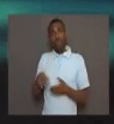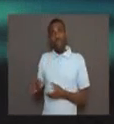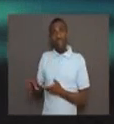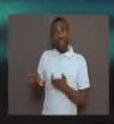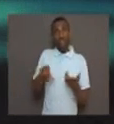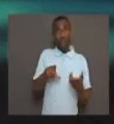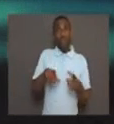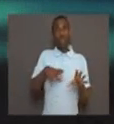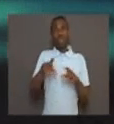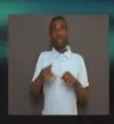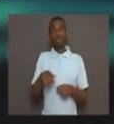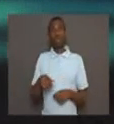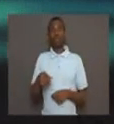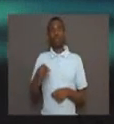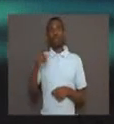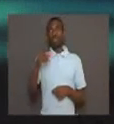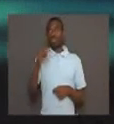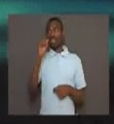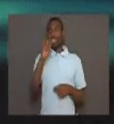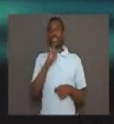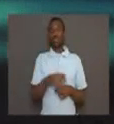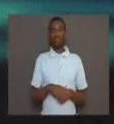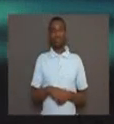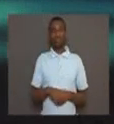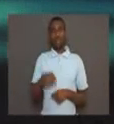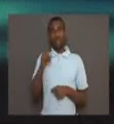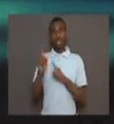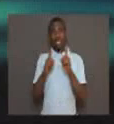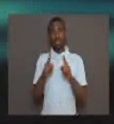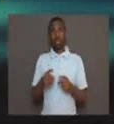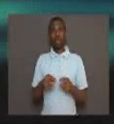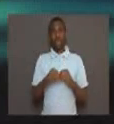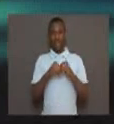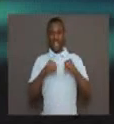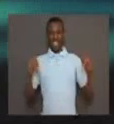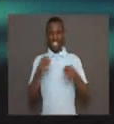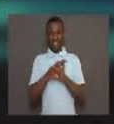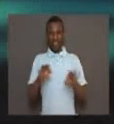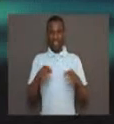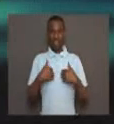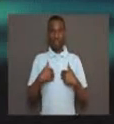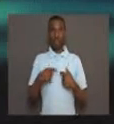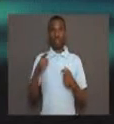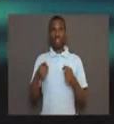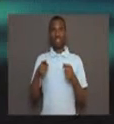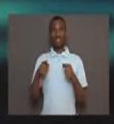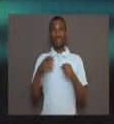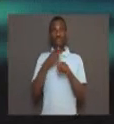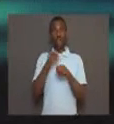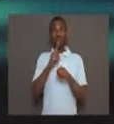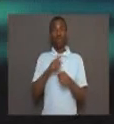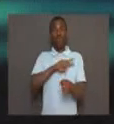inductor, building up a magnetic field and reducing the